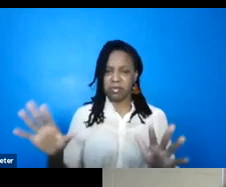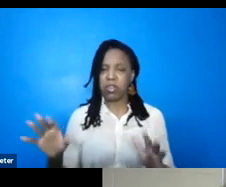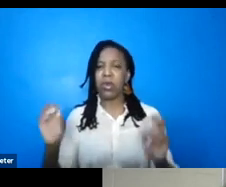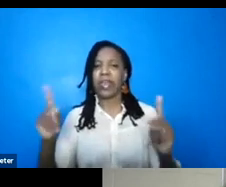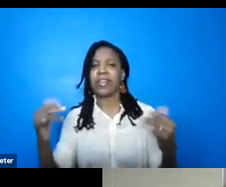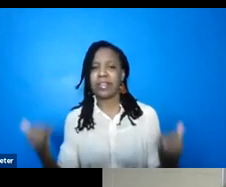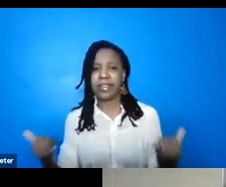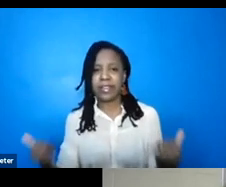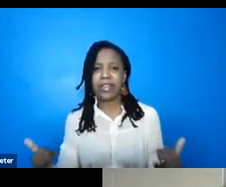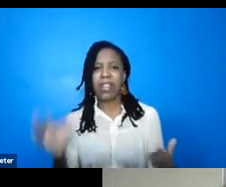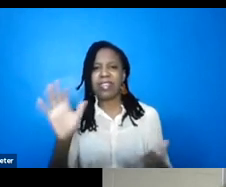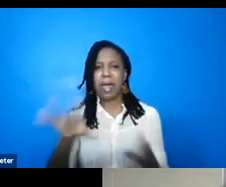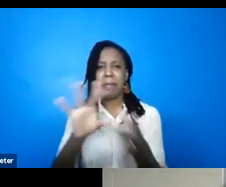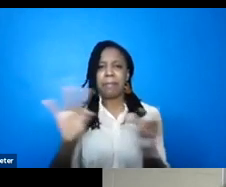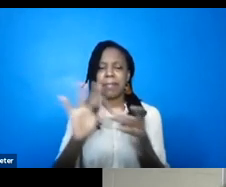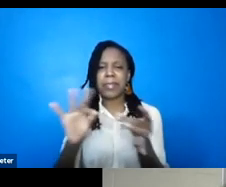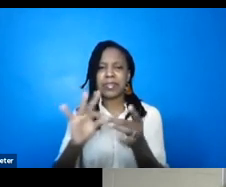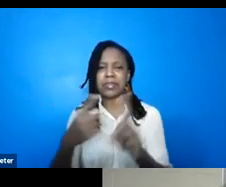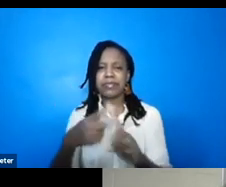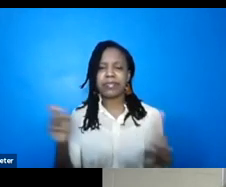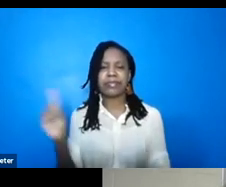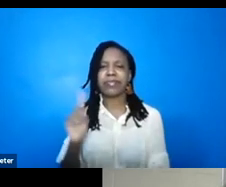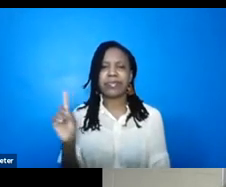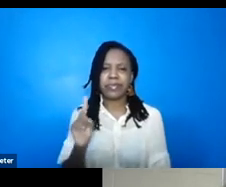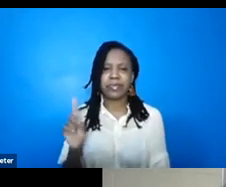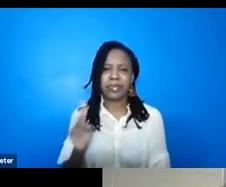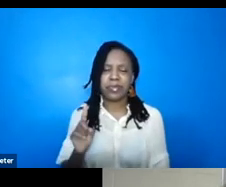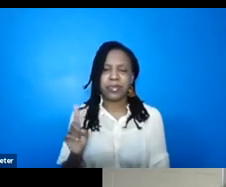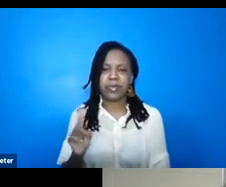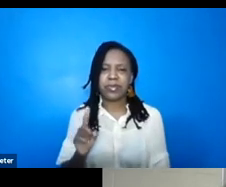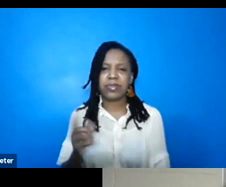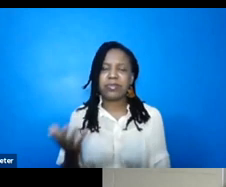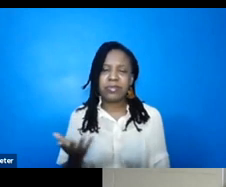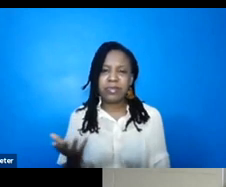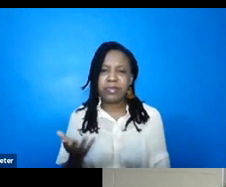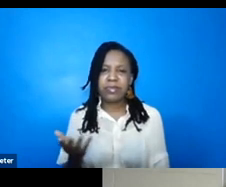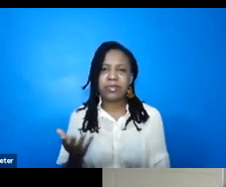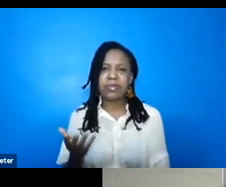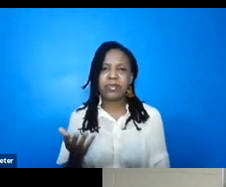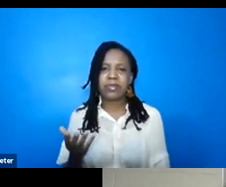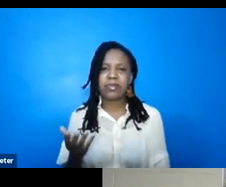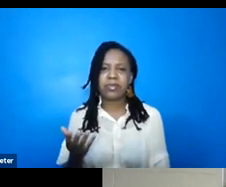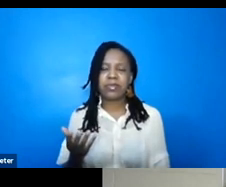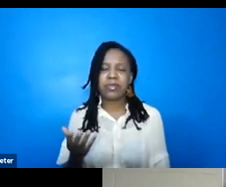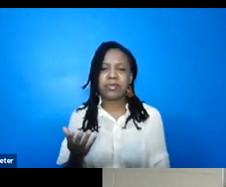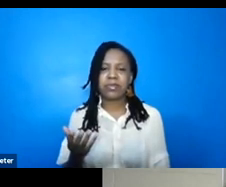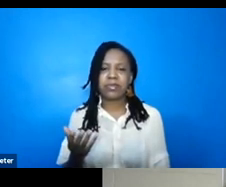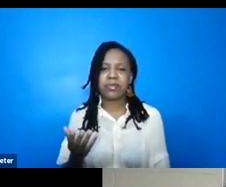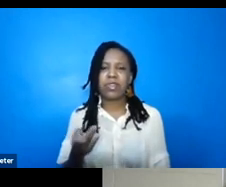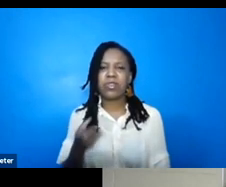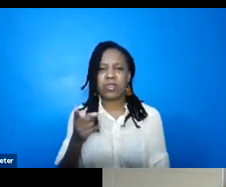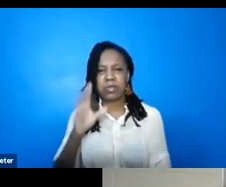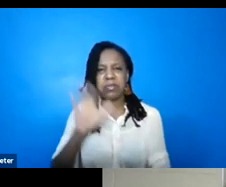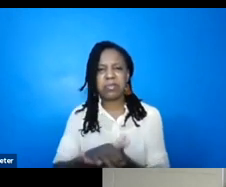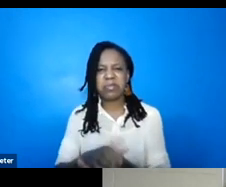men are aggressive, men are always this and that, right? And it came from that one thing, because majority of the men that I communicated with that